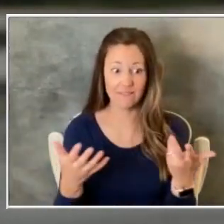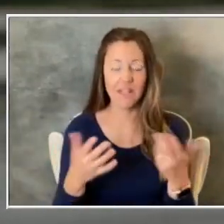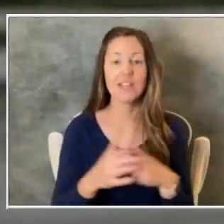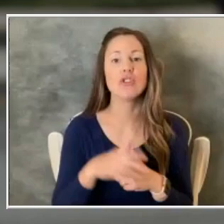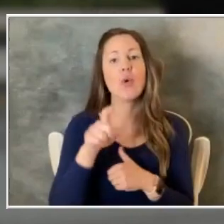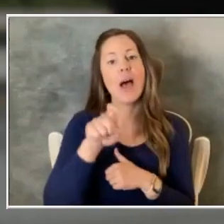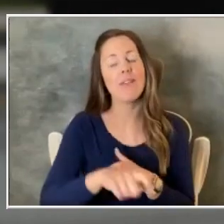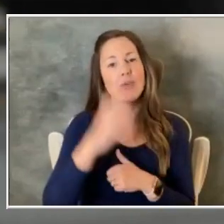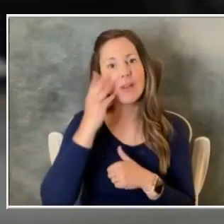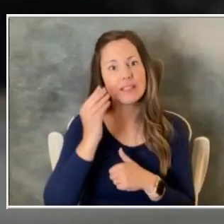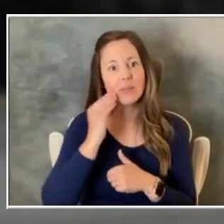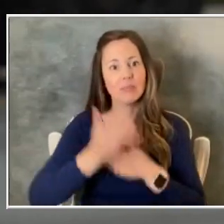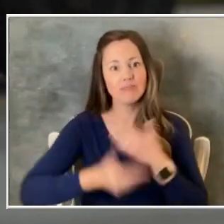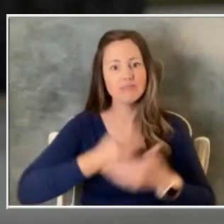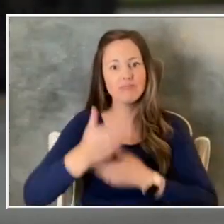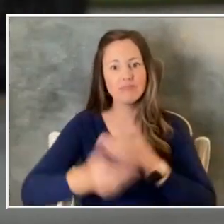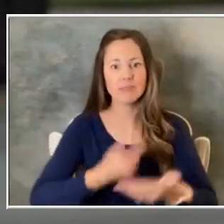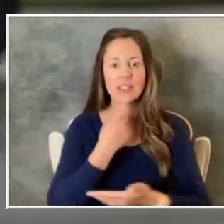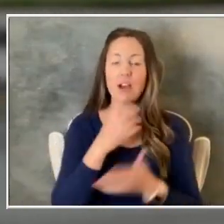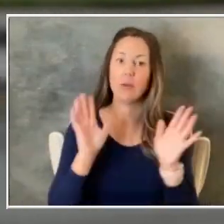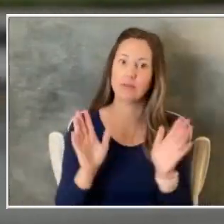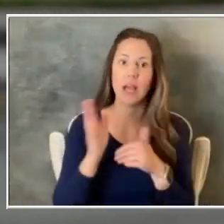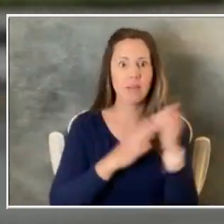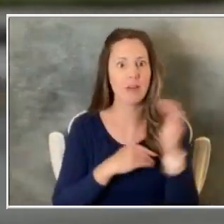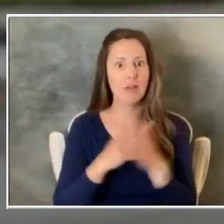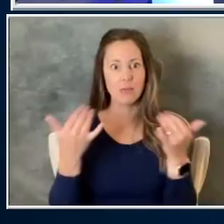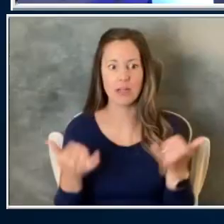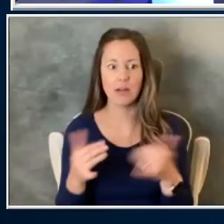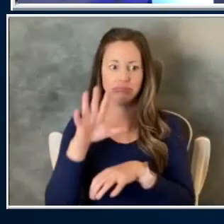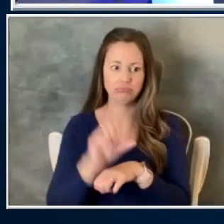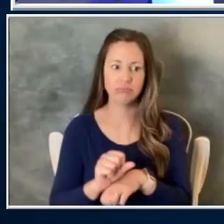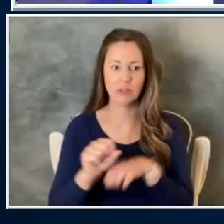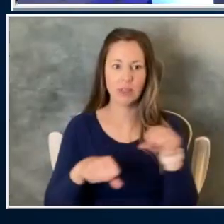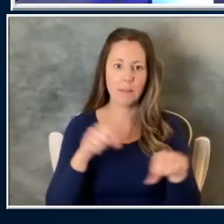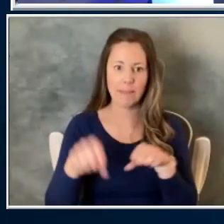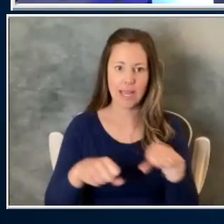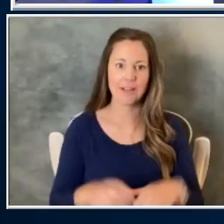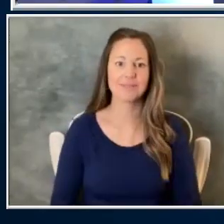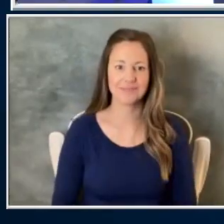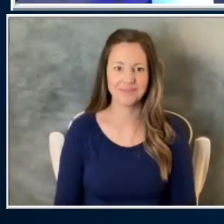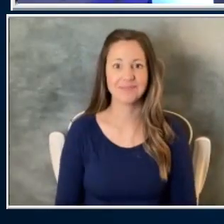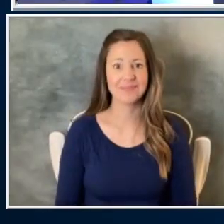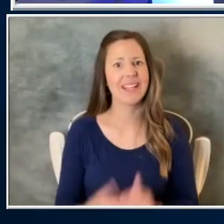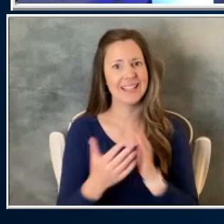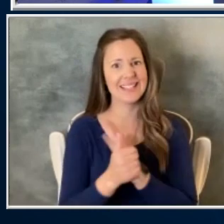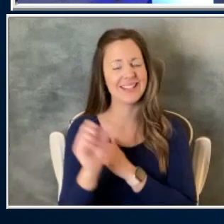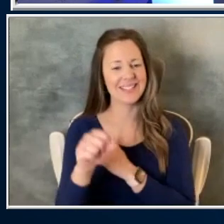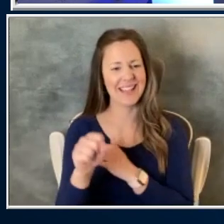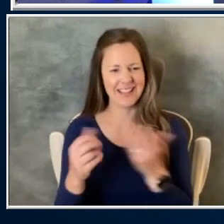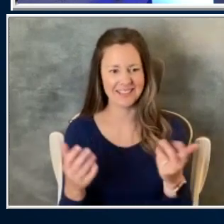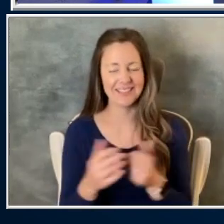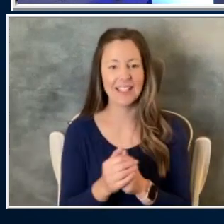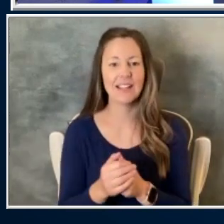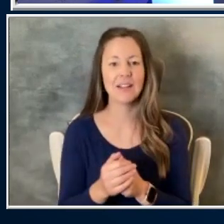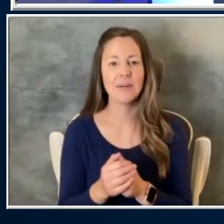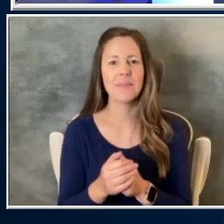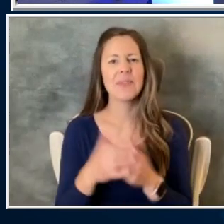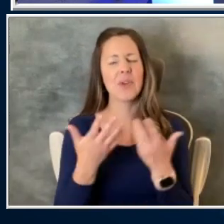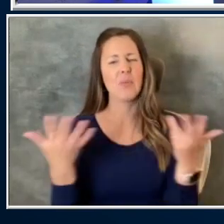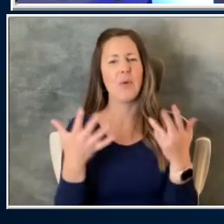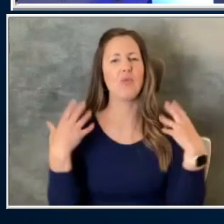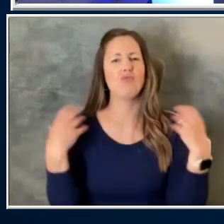of, okay, I'm comfortable on the bike. Yeah, all these little skills you have to learn. Libby wants to know, what was recovery